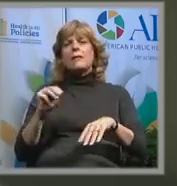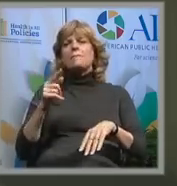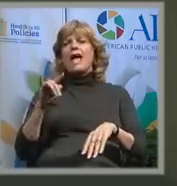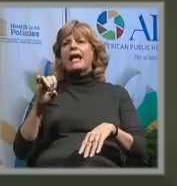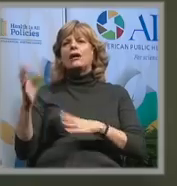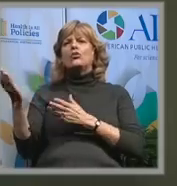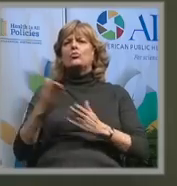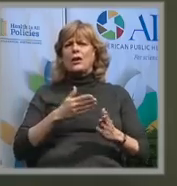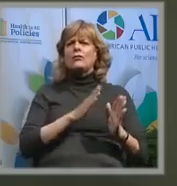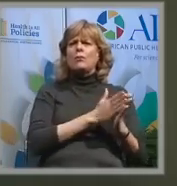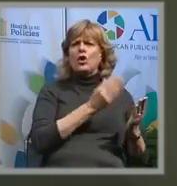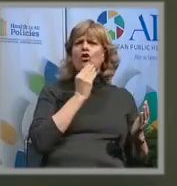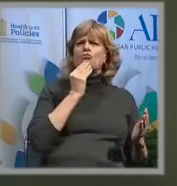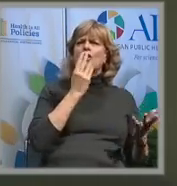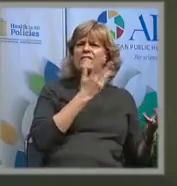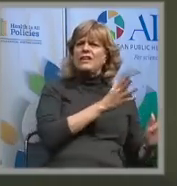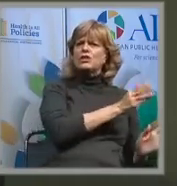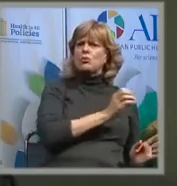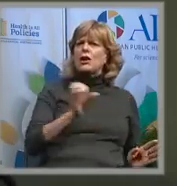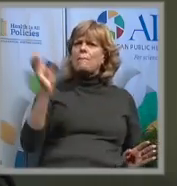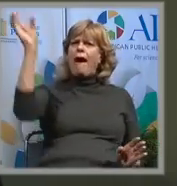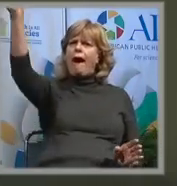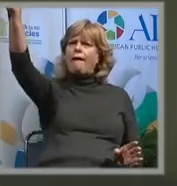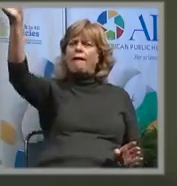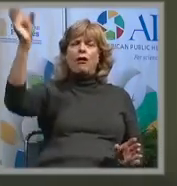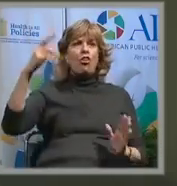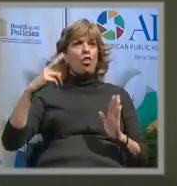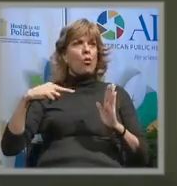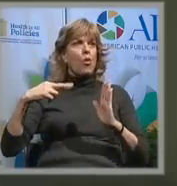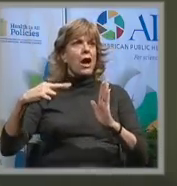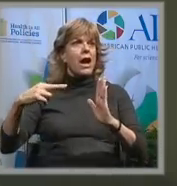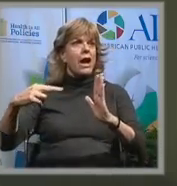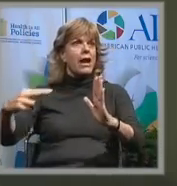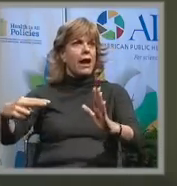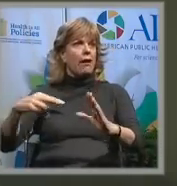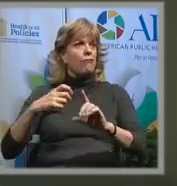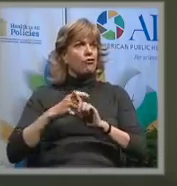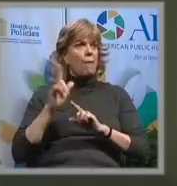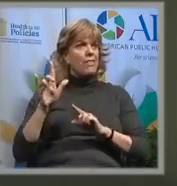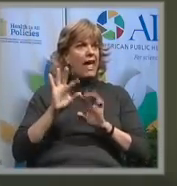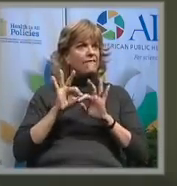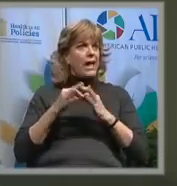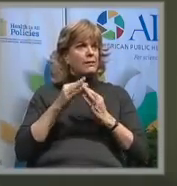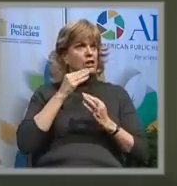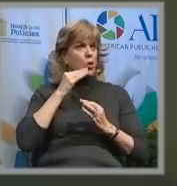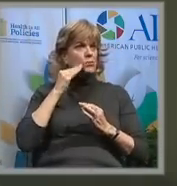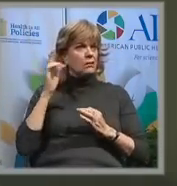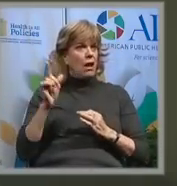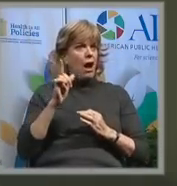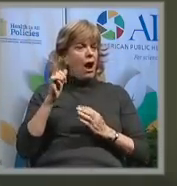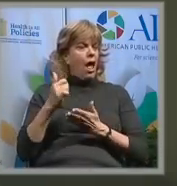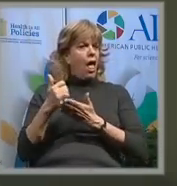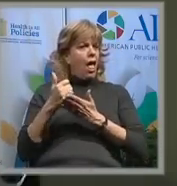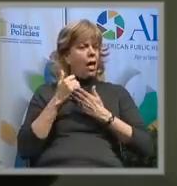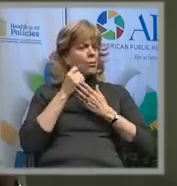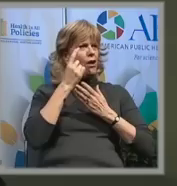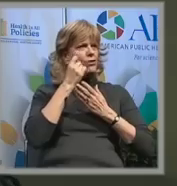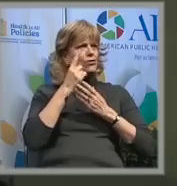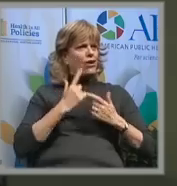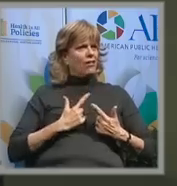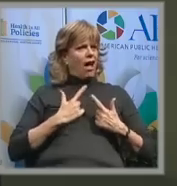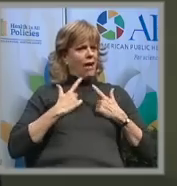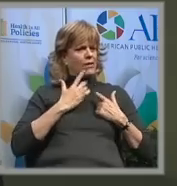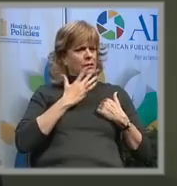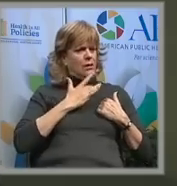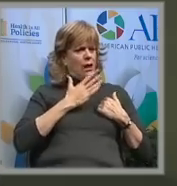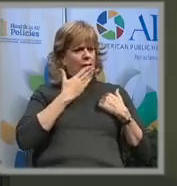book home, and when you finish, you can bring it back. And the reading, she said, allowed her to put her life in perspective as a poor little